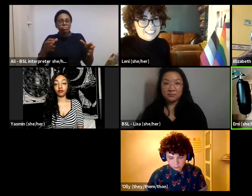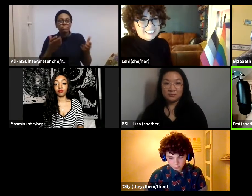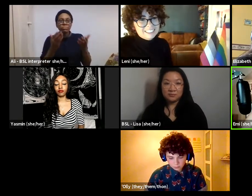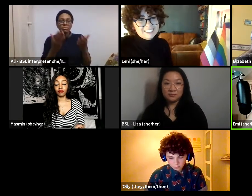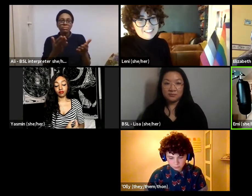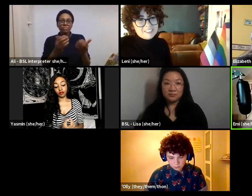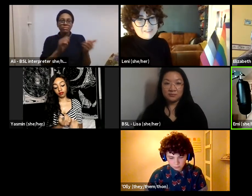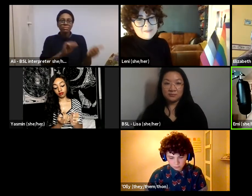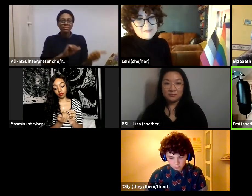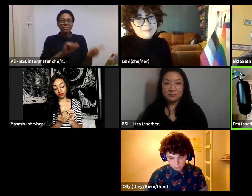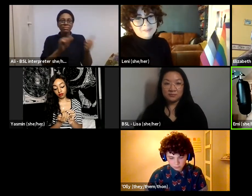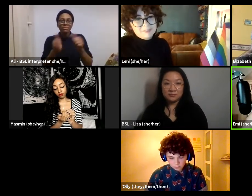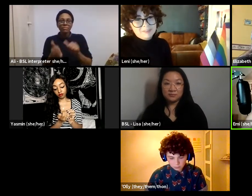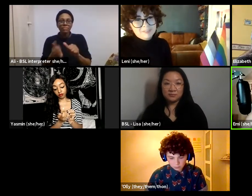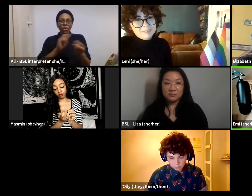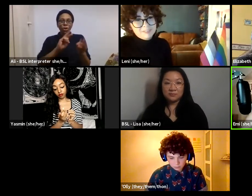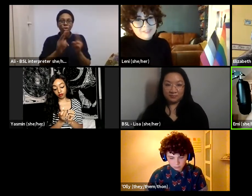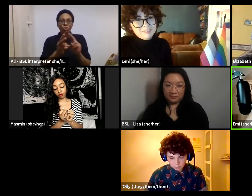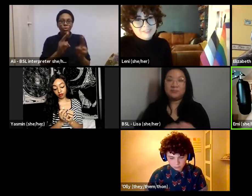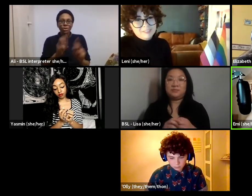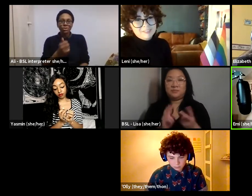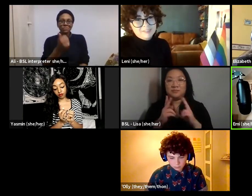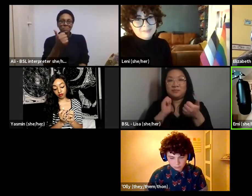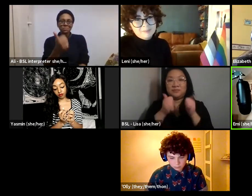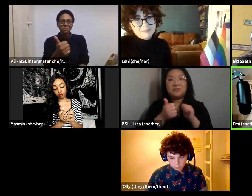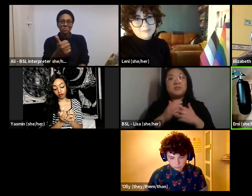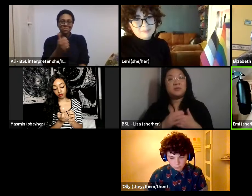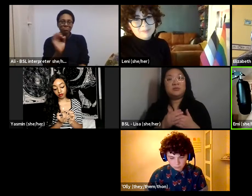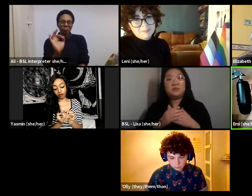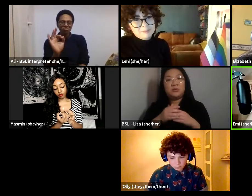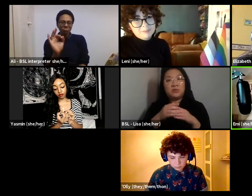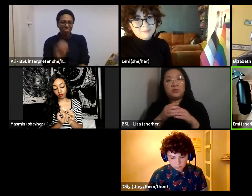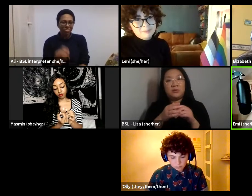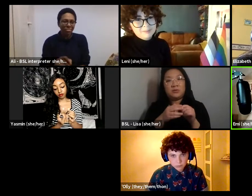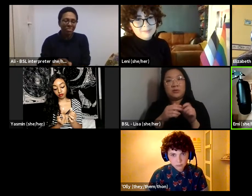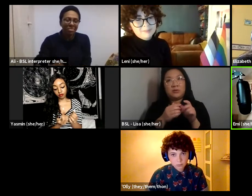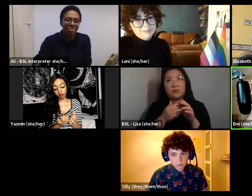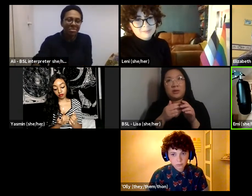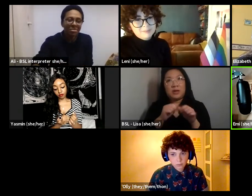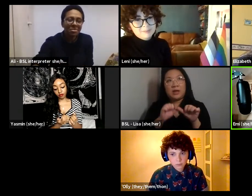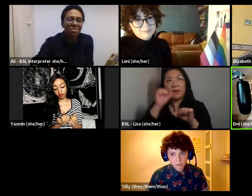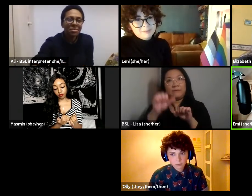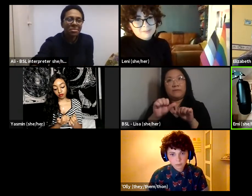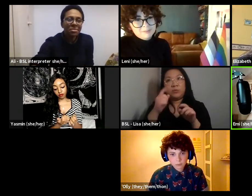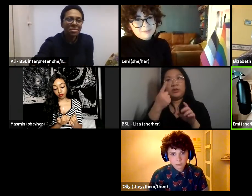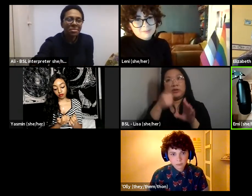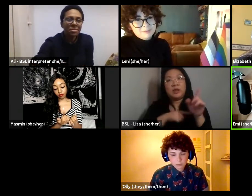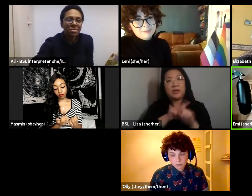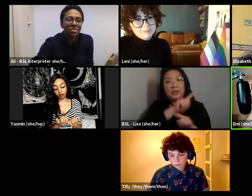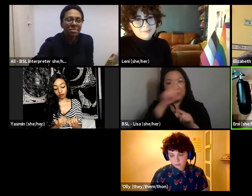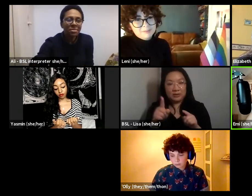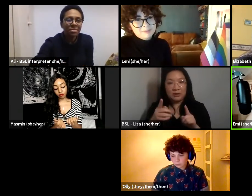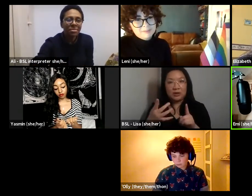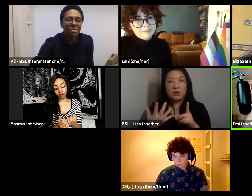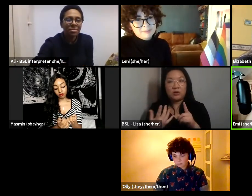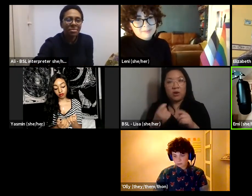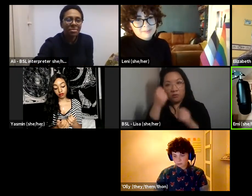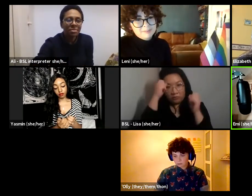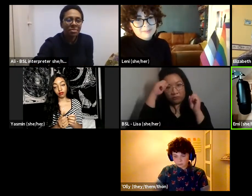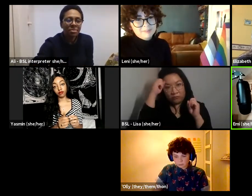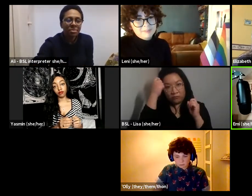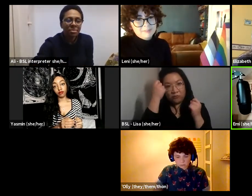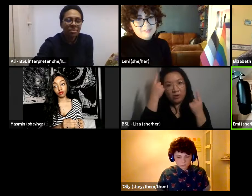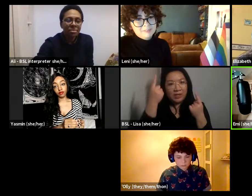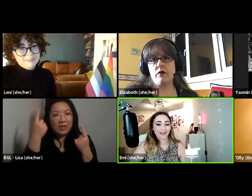Yes, the year after I went to my first Pride and I found out that my friends didn't